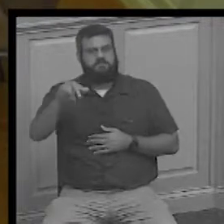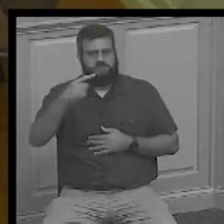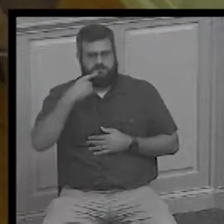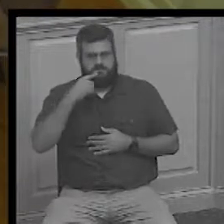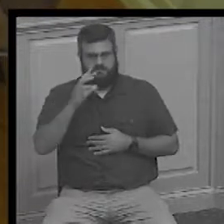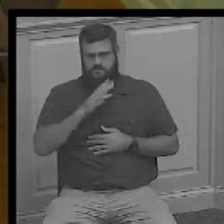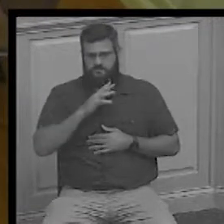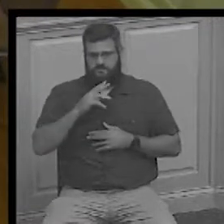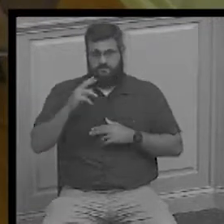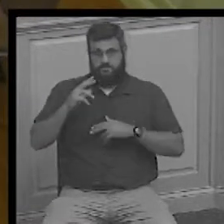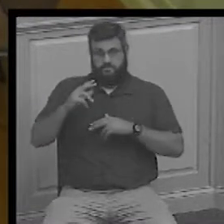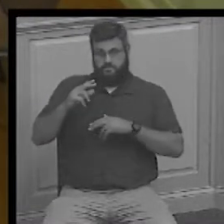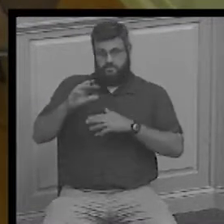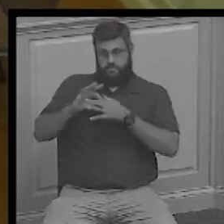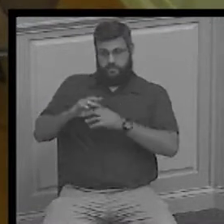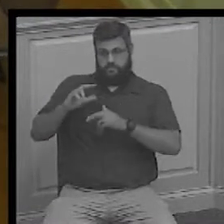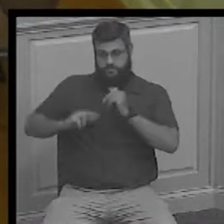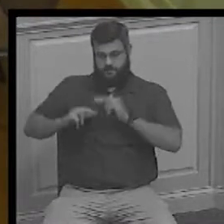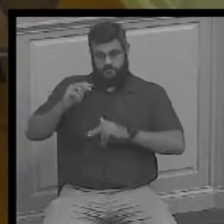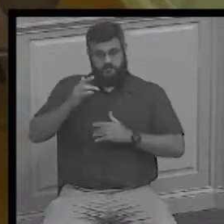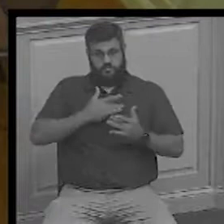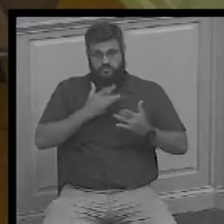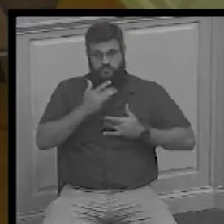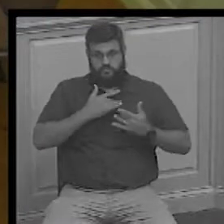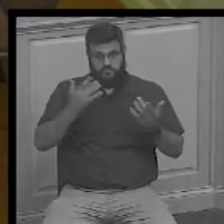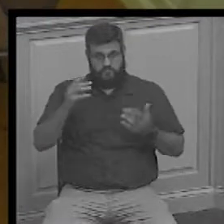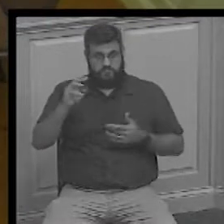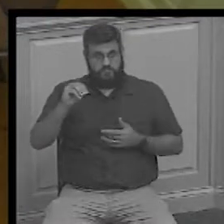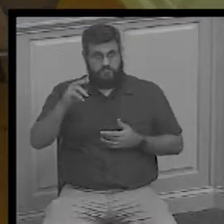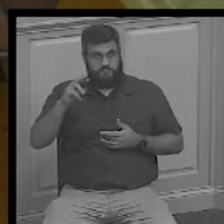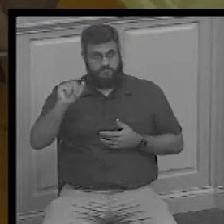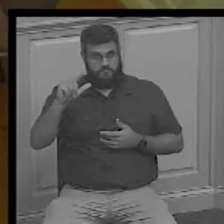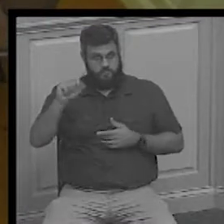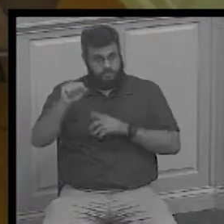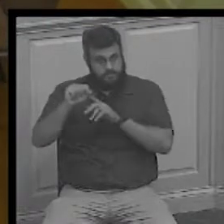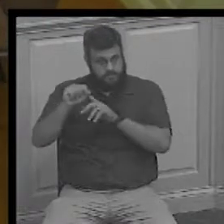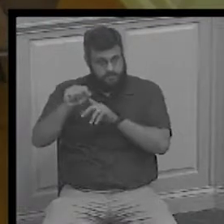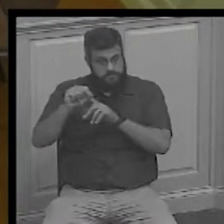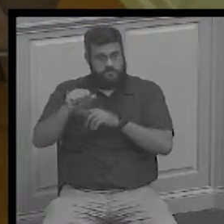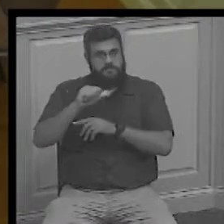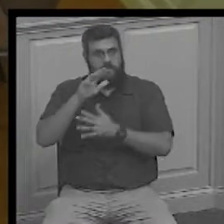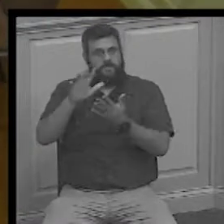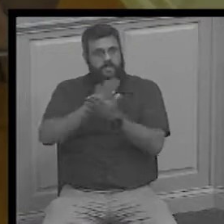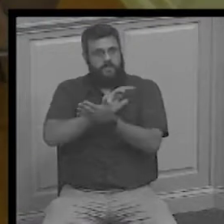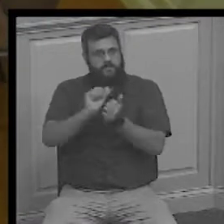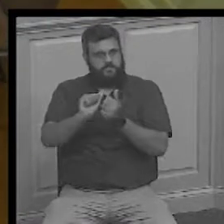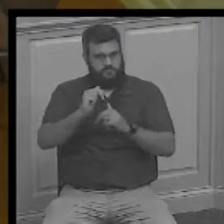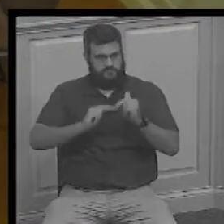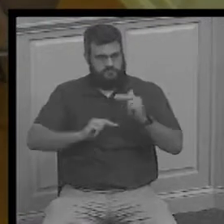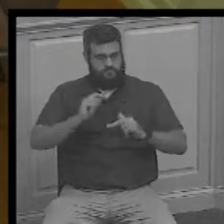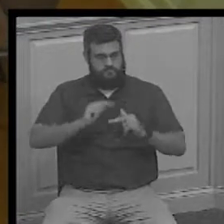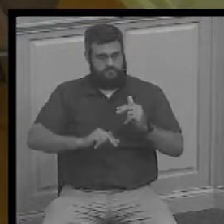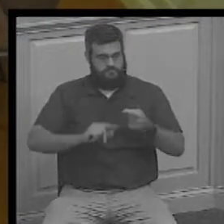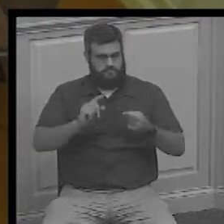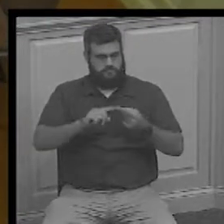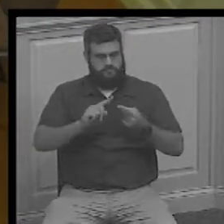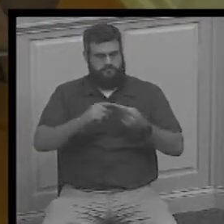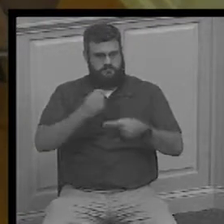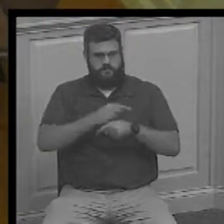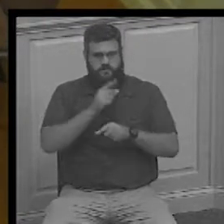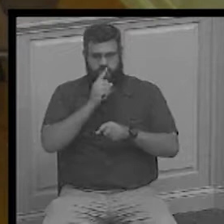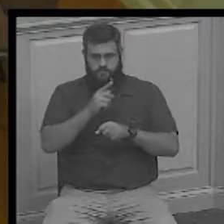goes on a building. And so our concerns with murals are, one, that it is not going to damage the building. So we do have the rule that if